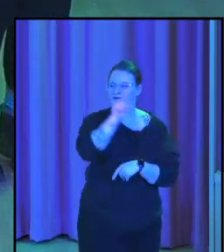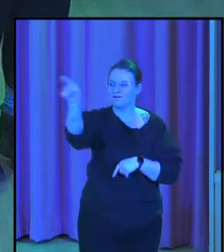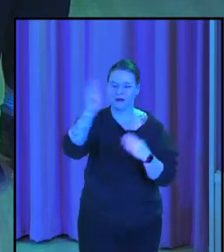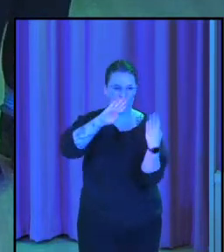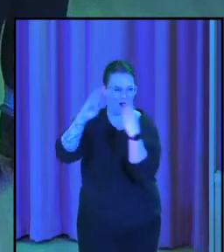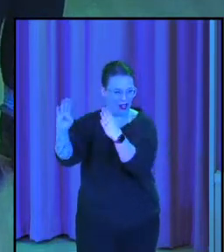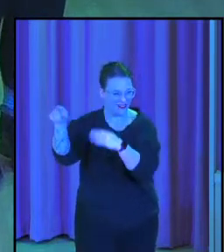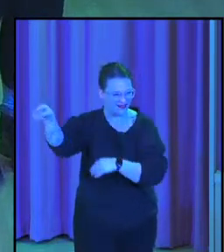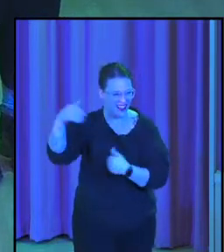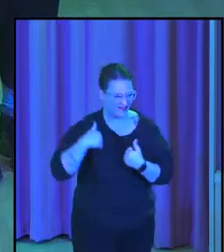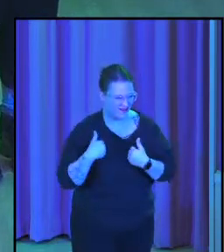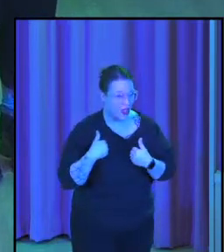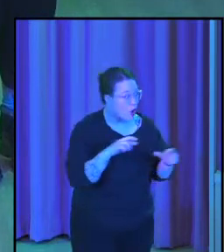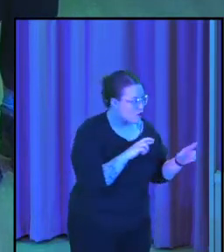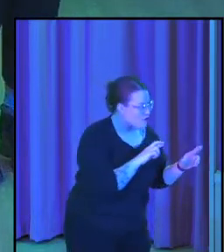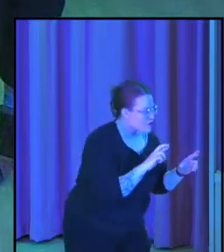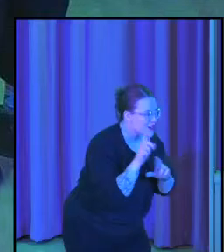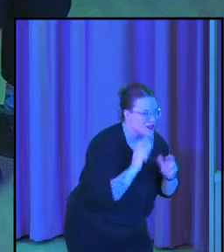are we ready for the show?